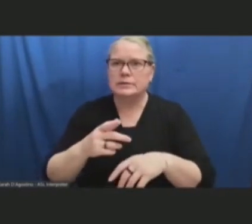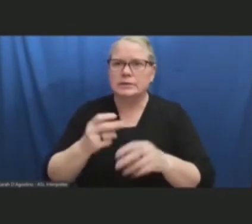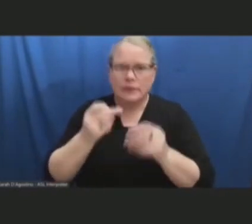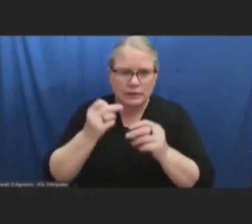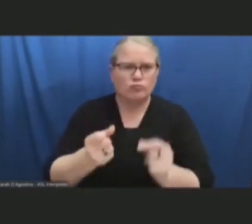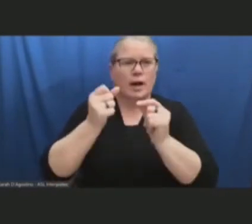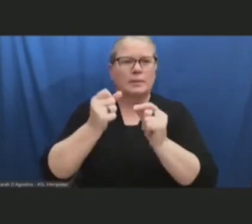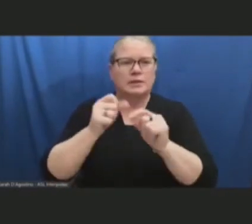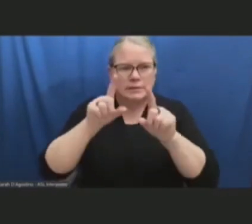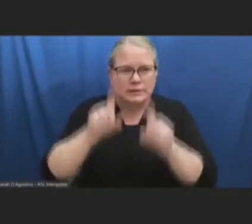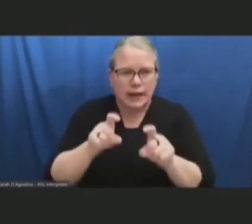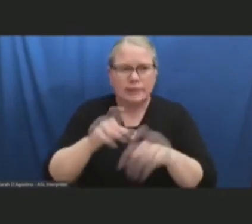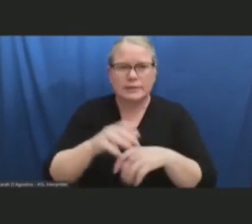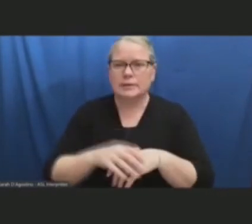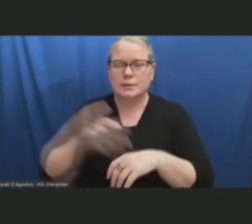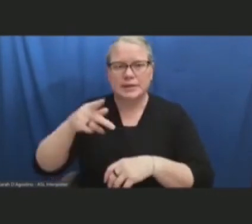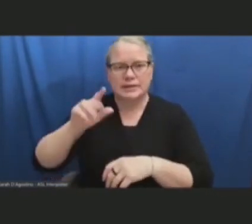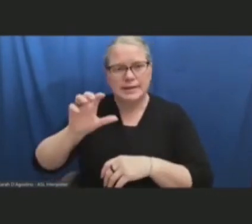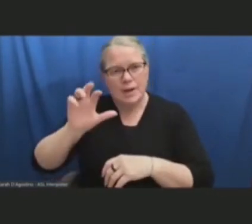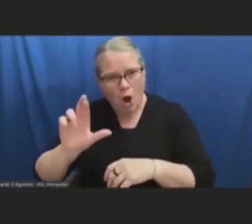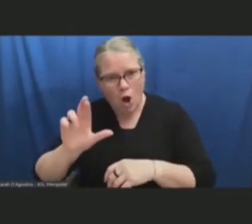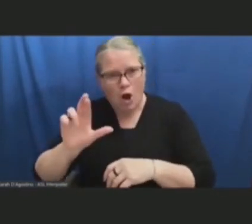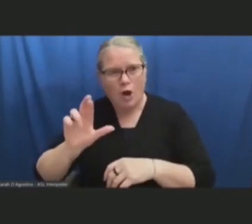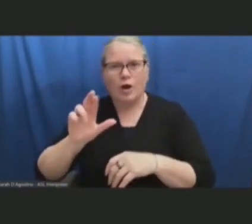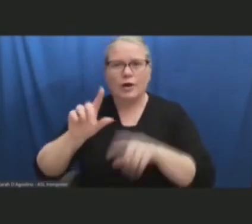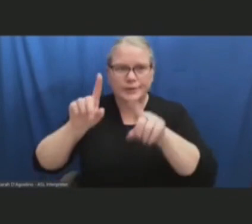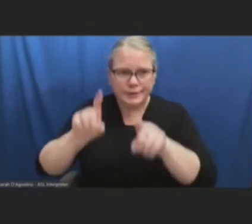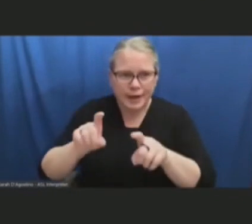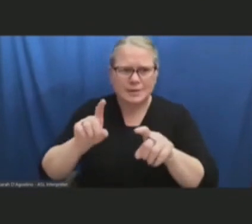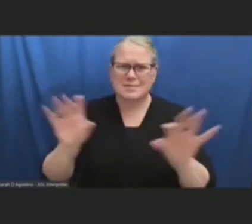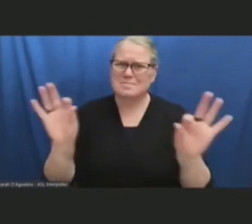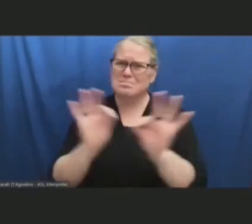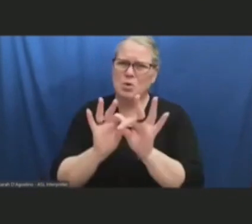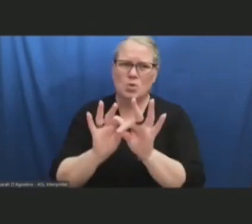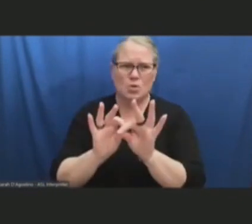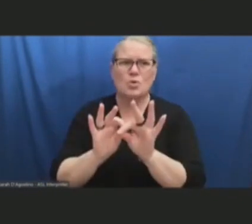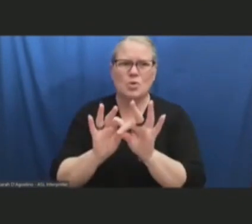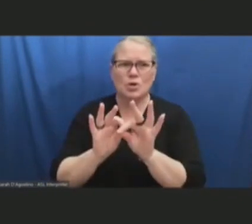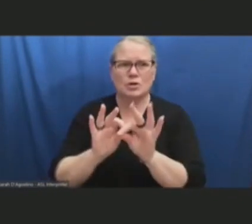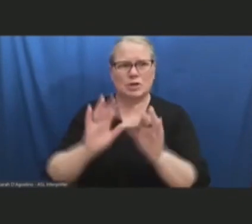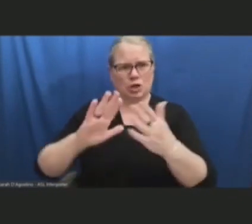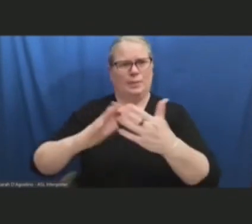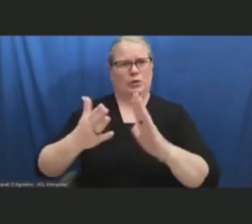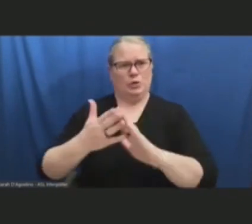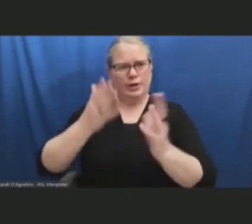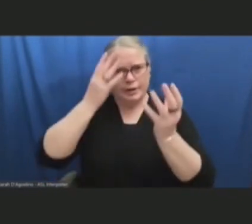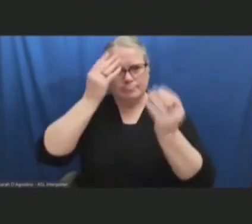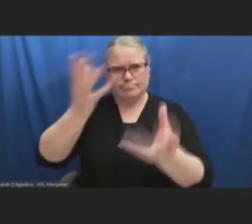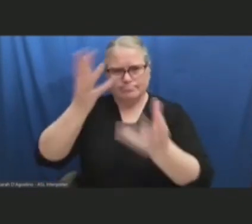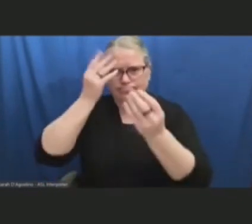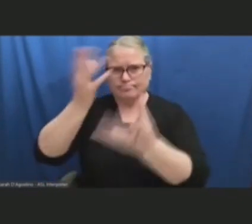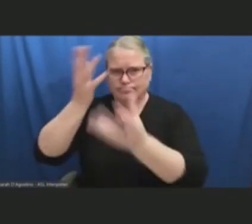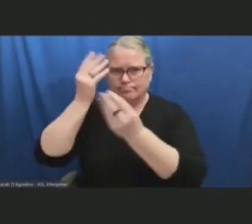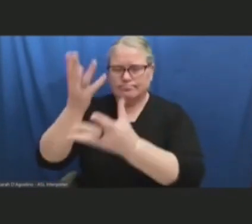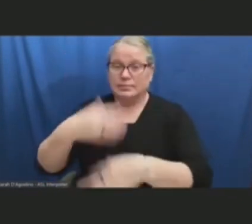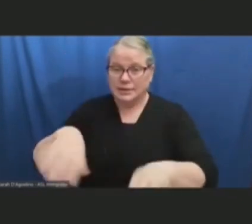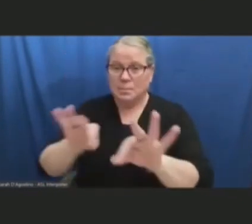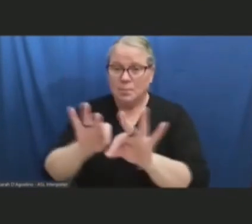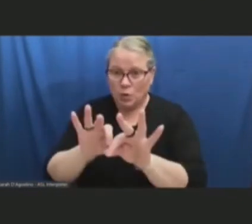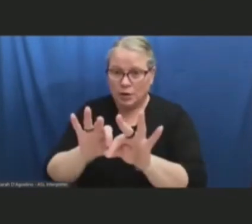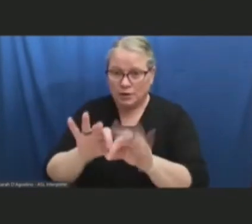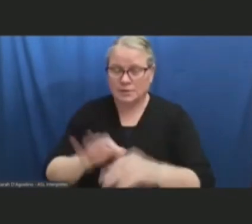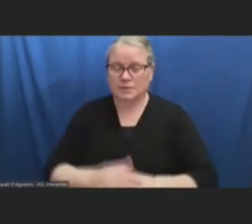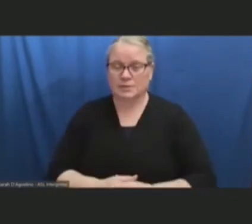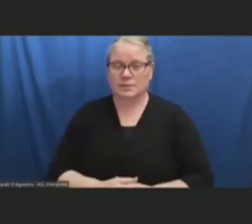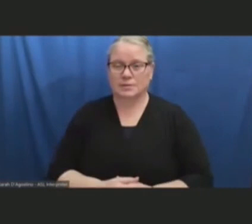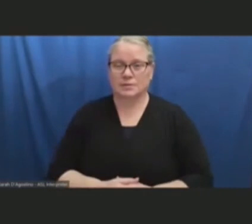it is to get to the community. That's part of what we were talking about with this message here. So it's not simply